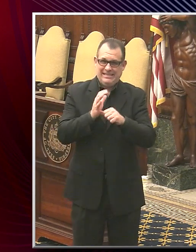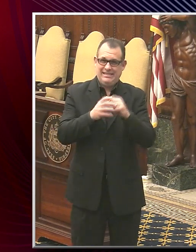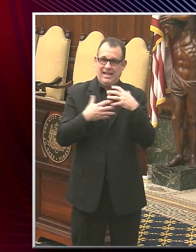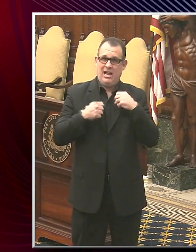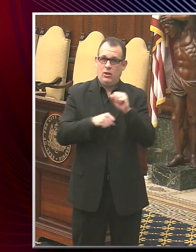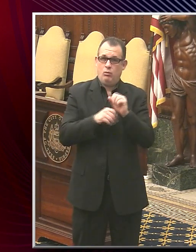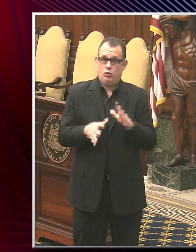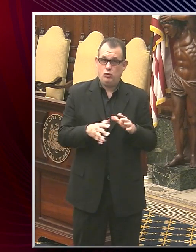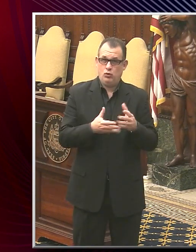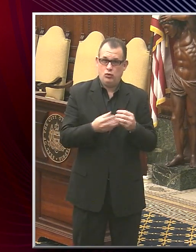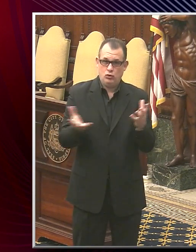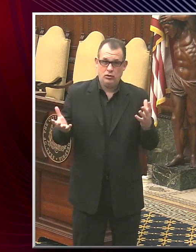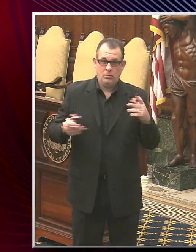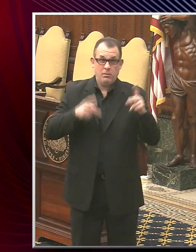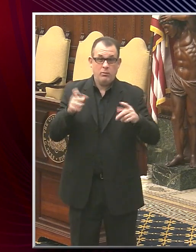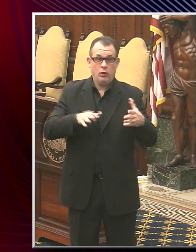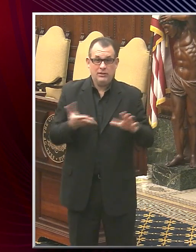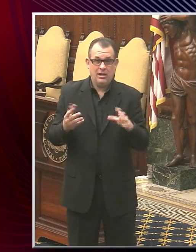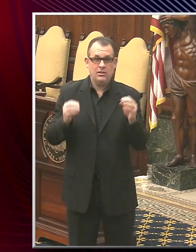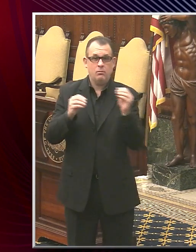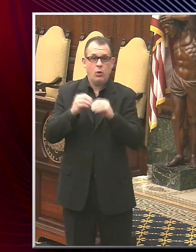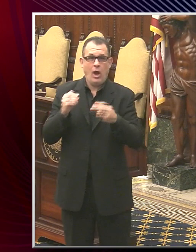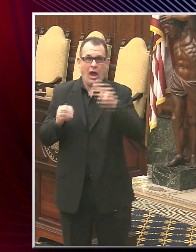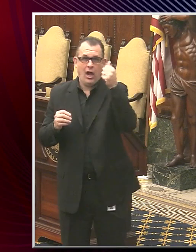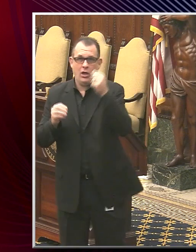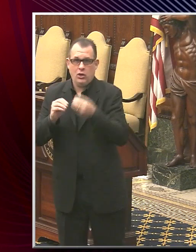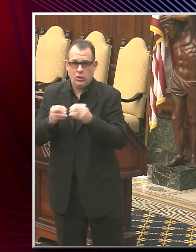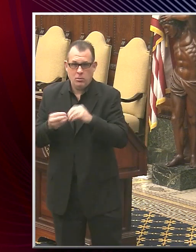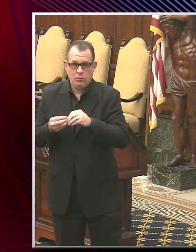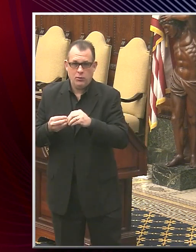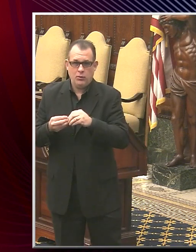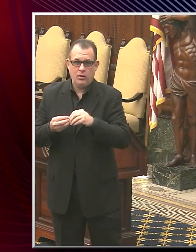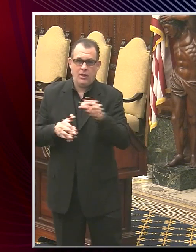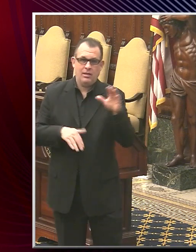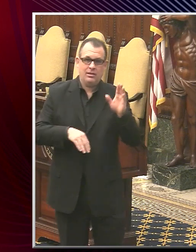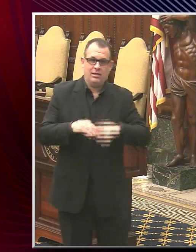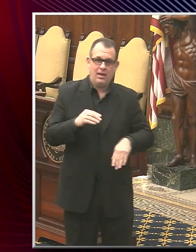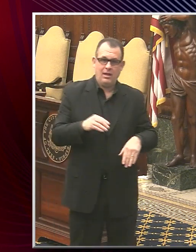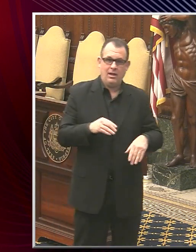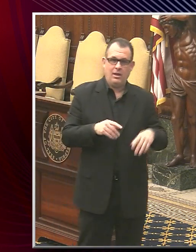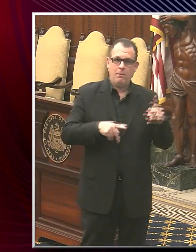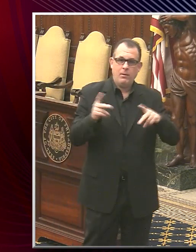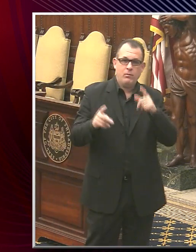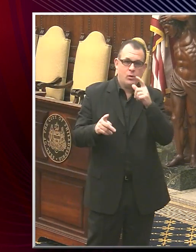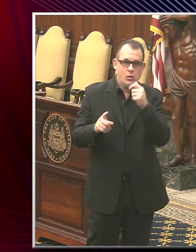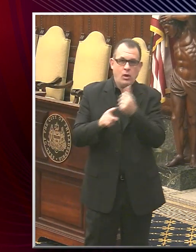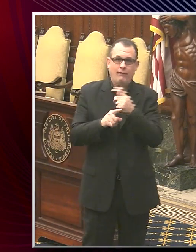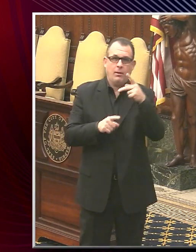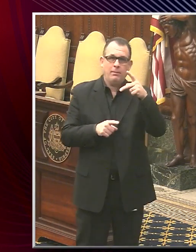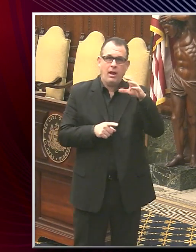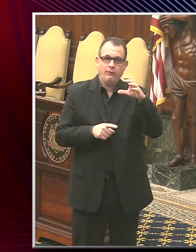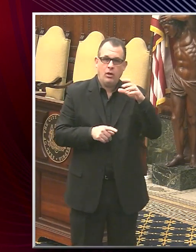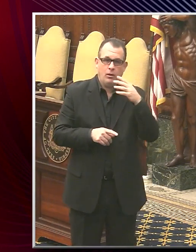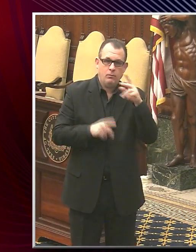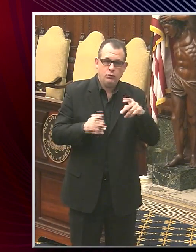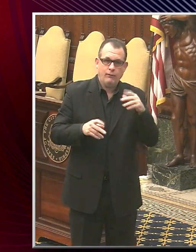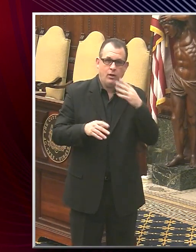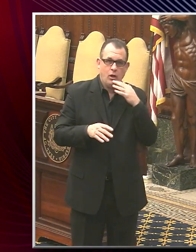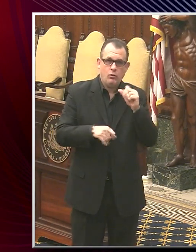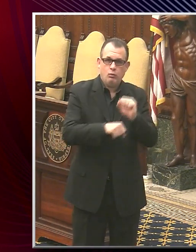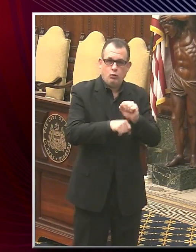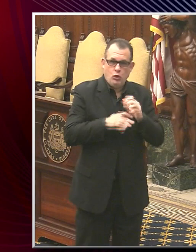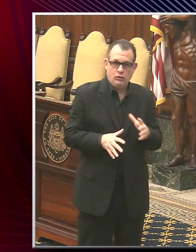infectivity rates and are dying at a higher rate are color workers or people of color that are healthcare workers that suffer the most